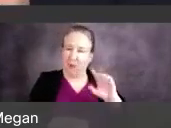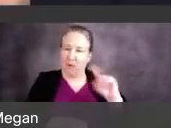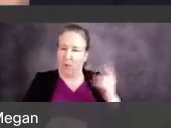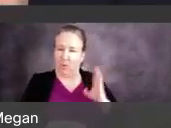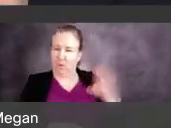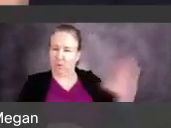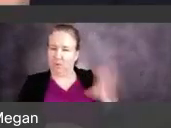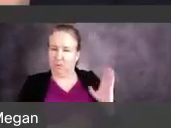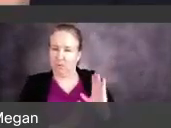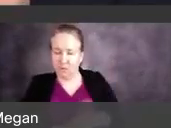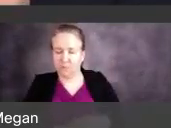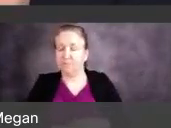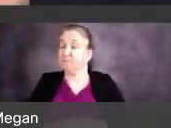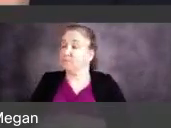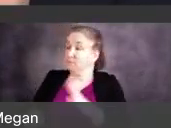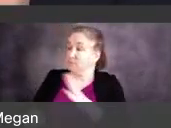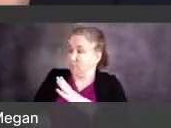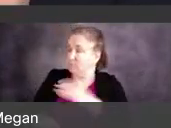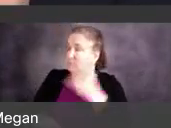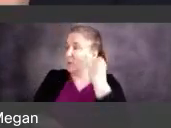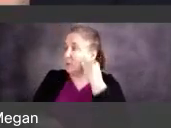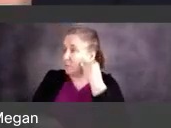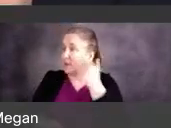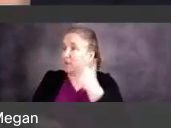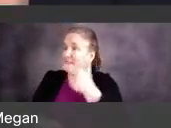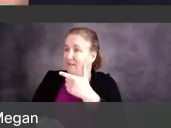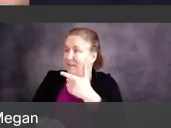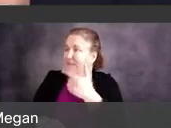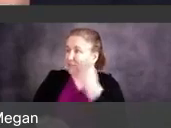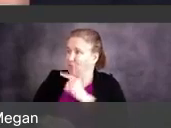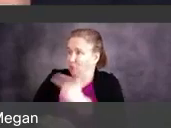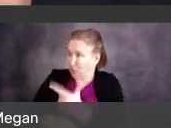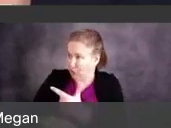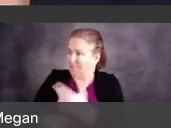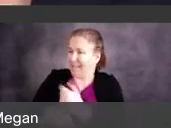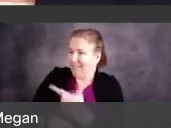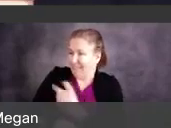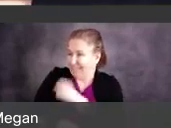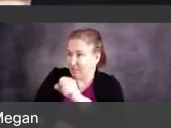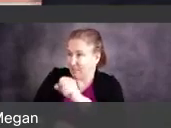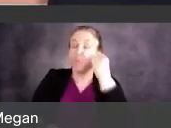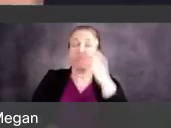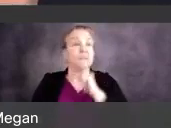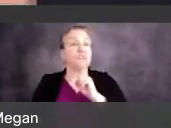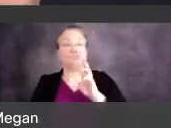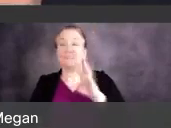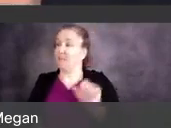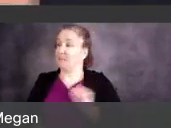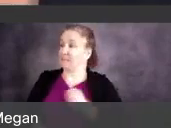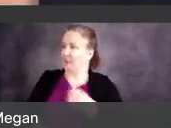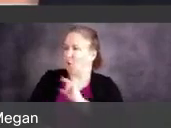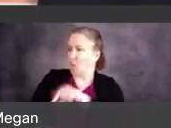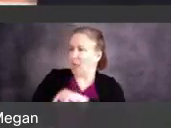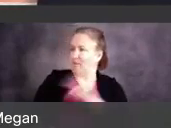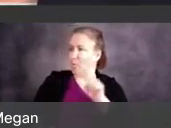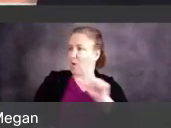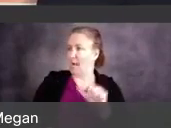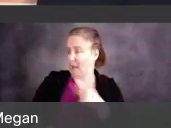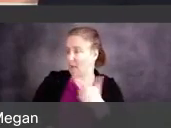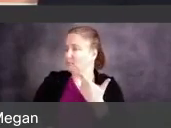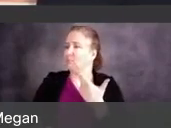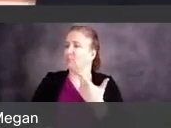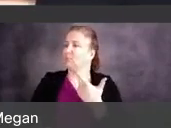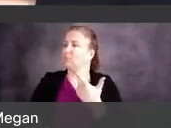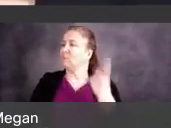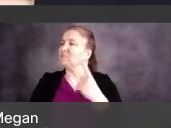we're saying if your card gets pulled, by all means get the vaccine. But in this case, if I'm 65 or old, if I qualify in 1A and somebody